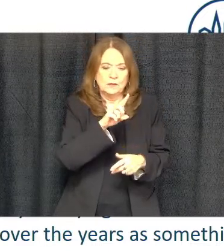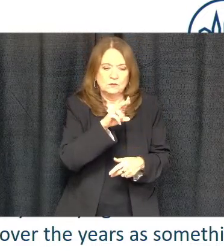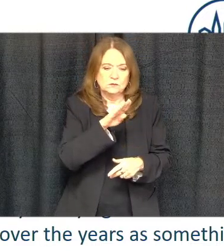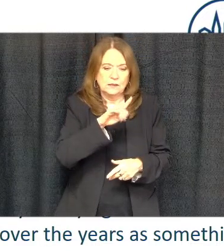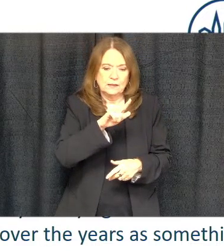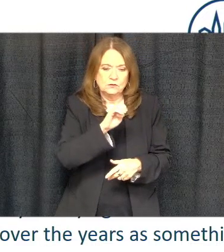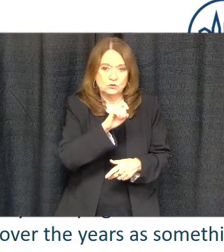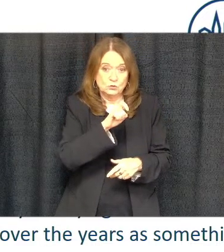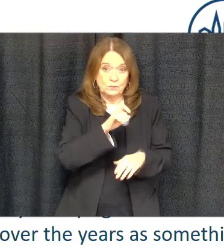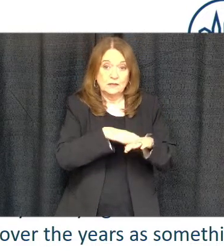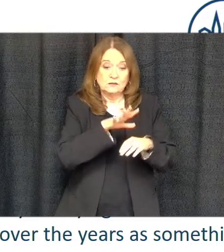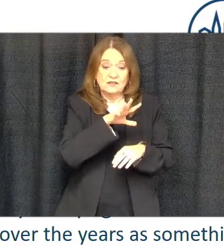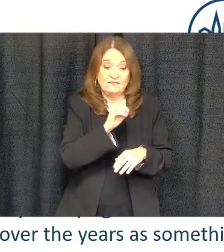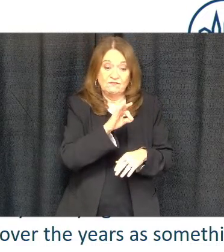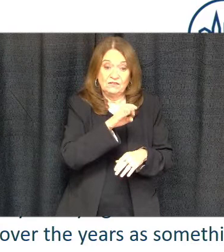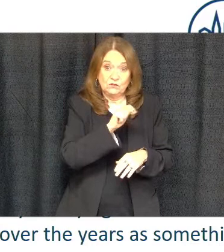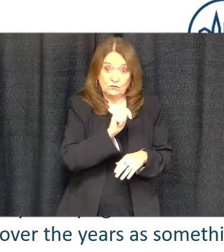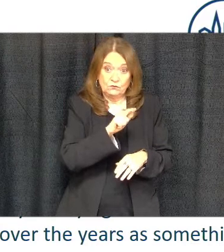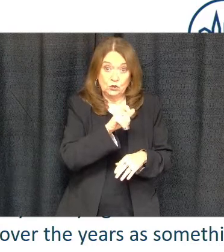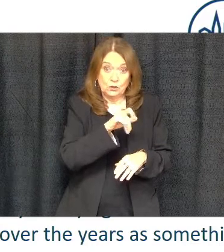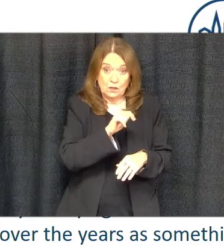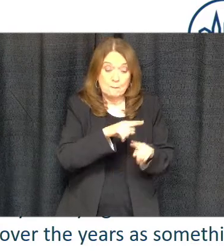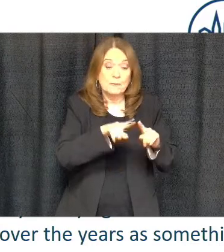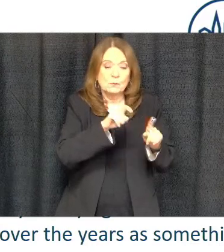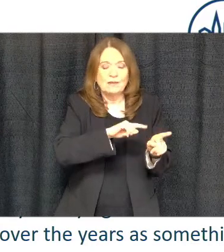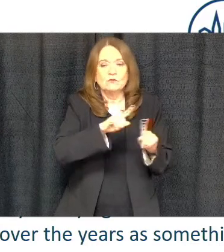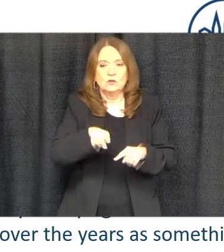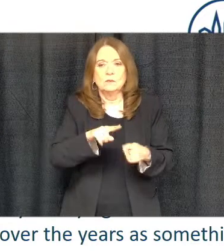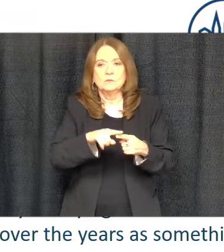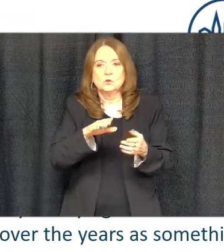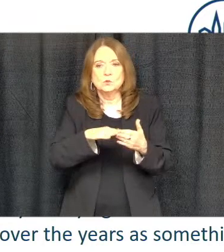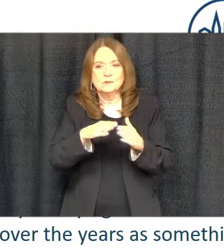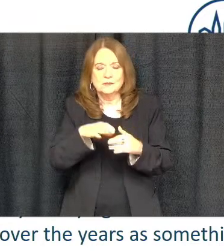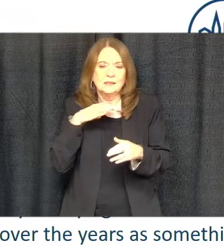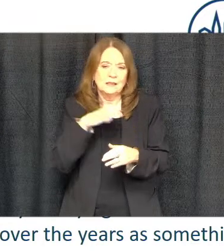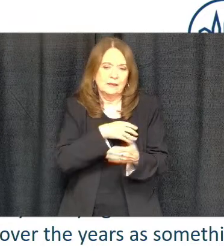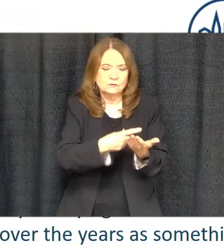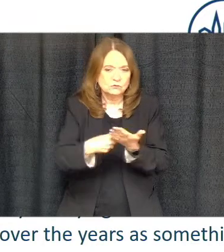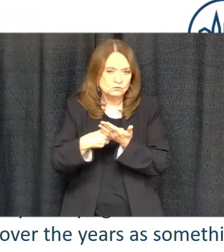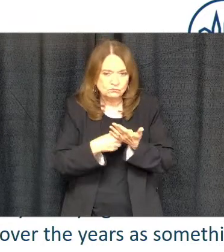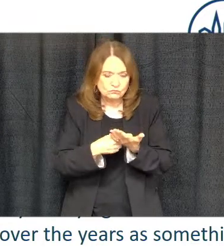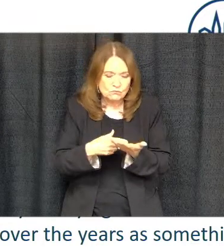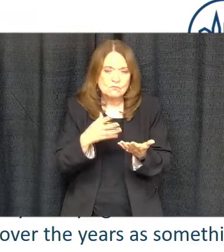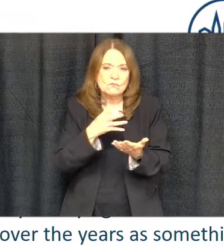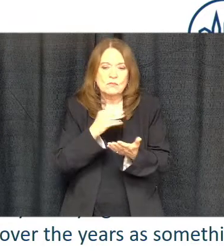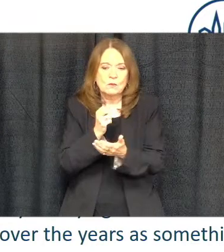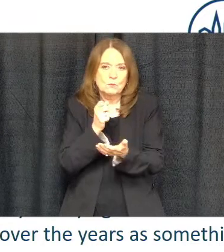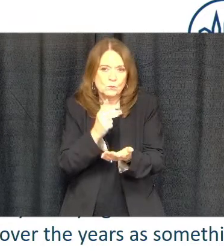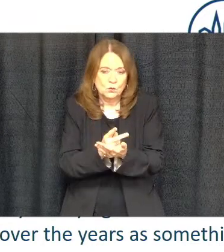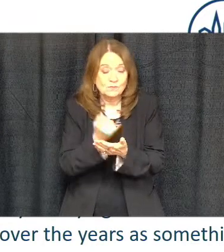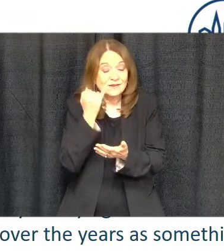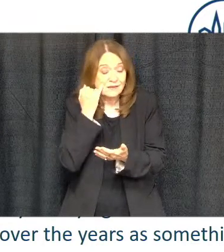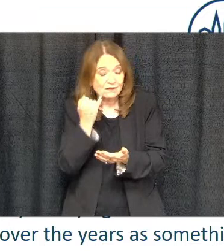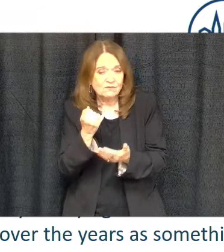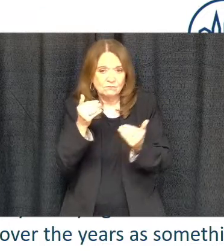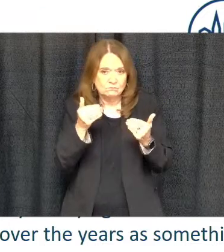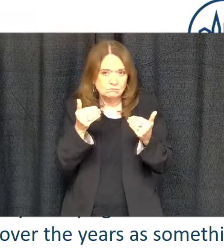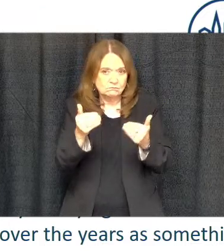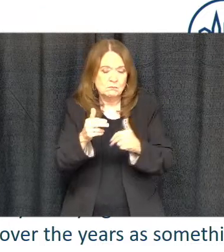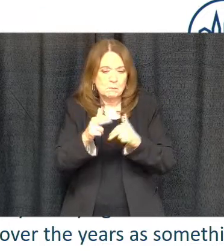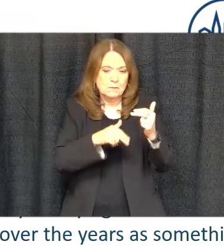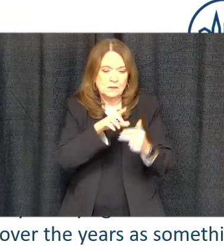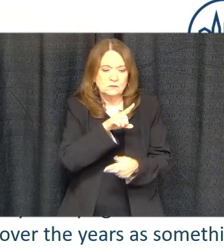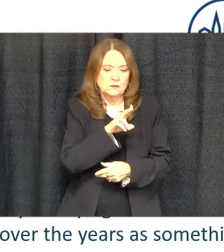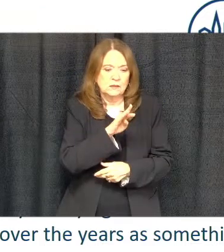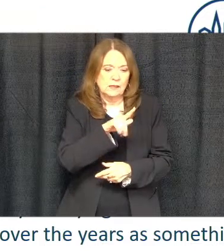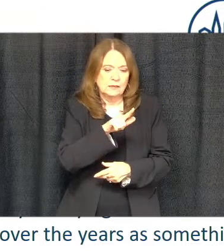a 50-foot lot. But it would have to come to city council and be debated and be approved if they were to move forward building a